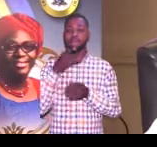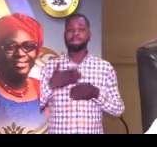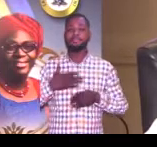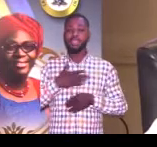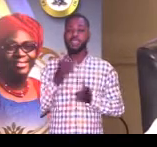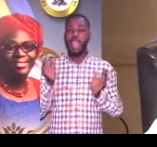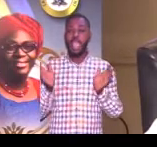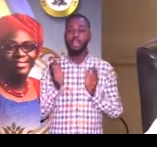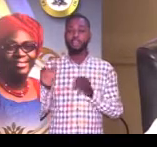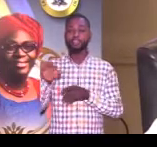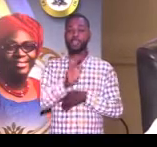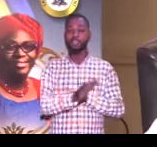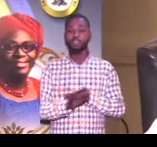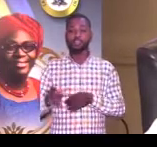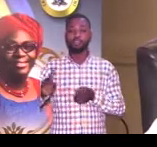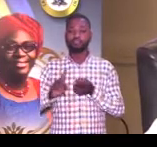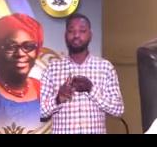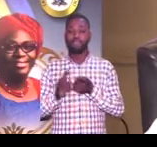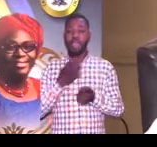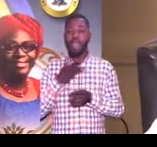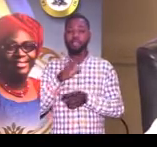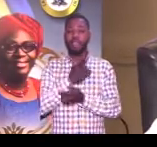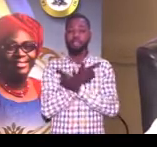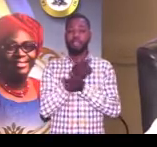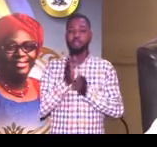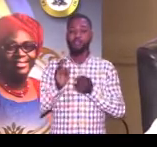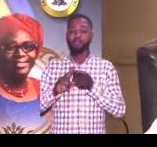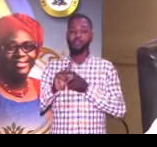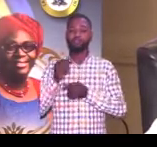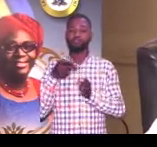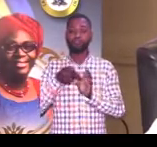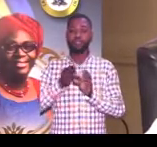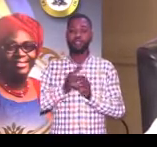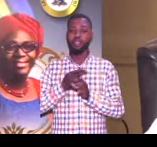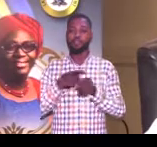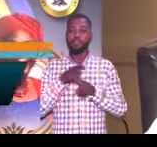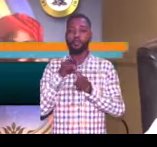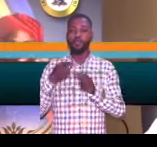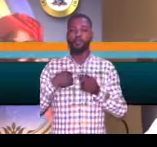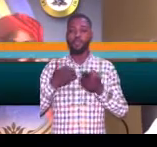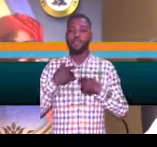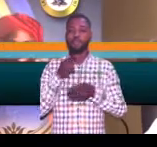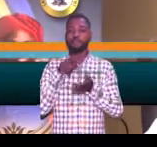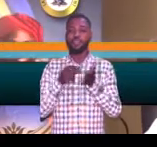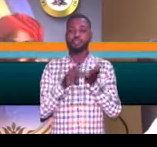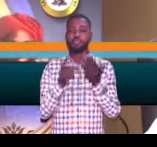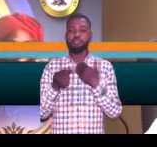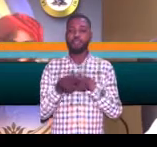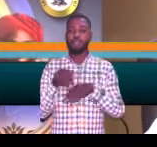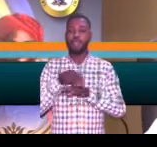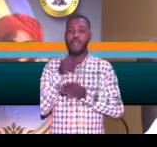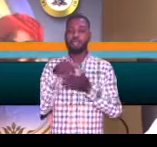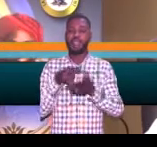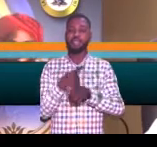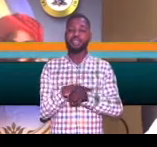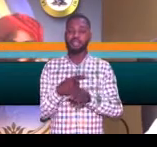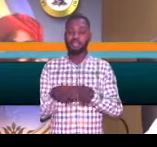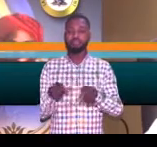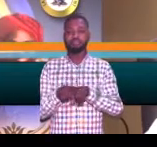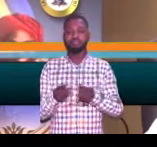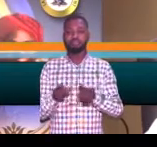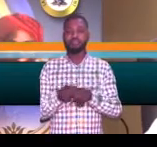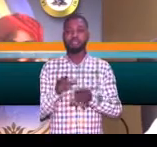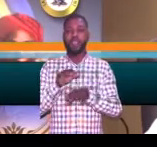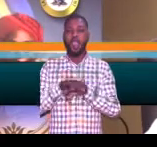And please encourage your children to continue to log on and join us whenever we have this program. It's heard at this same time, same